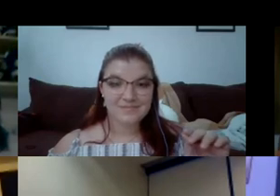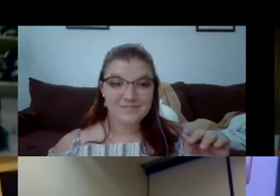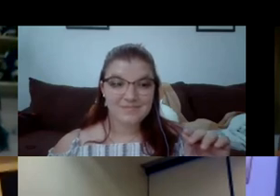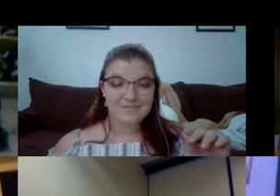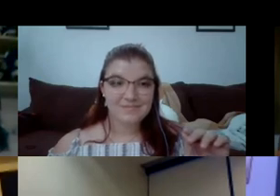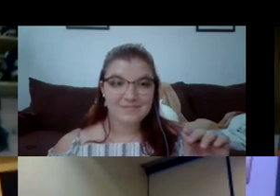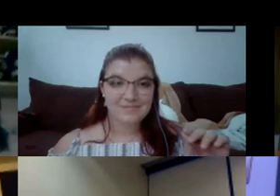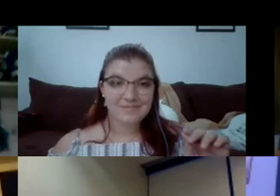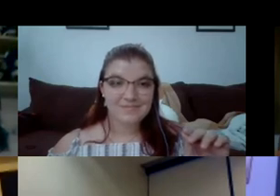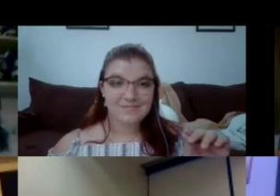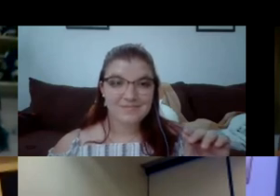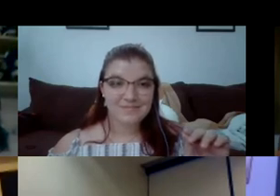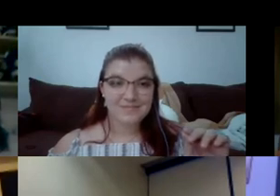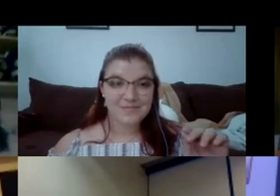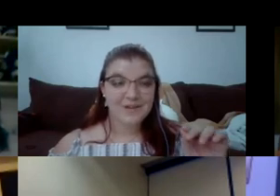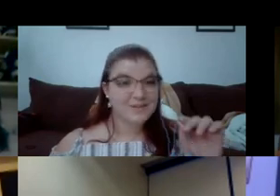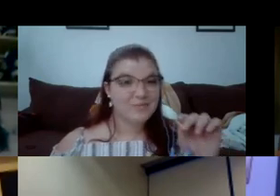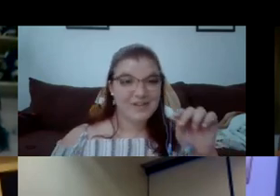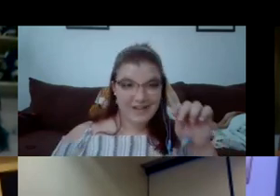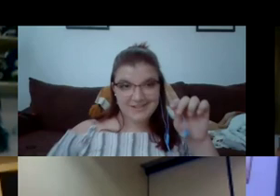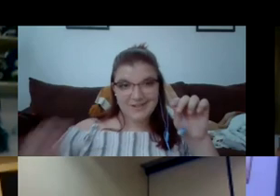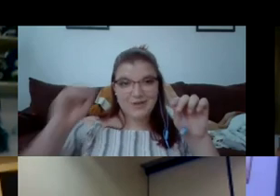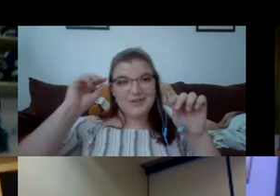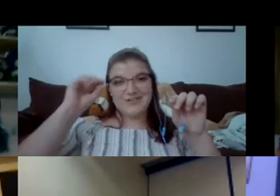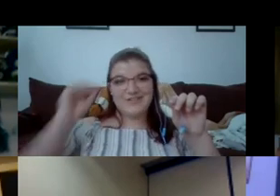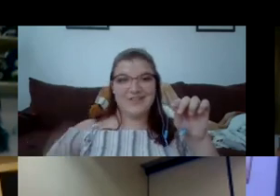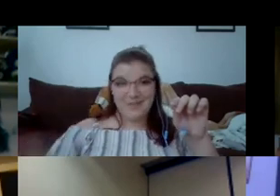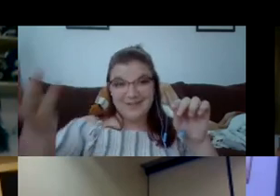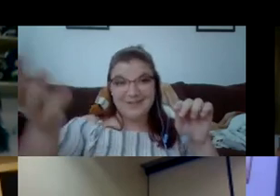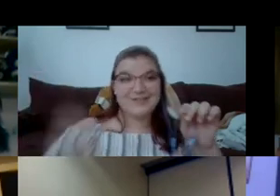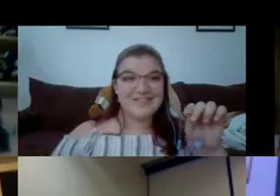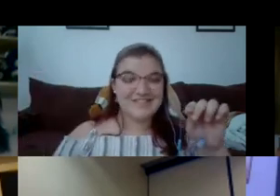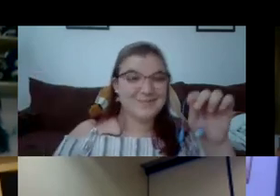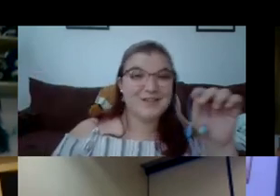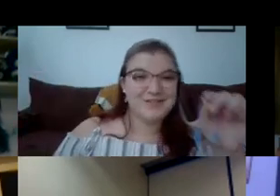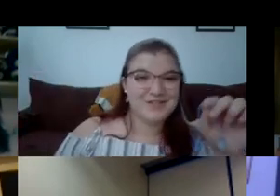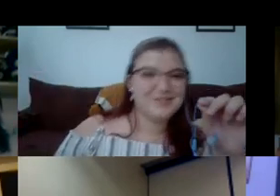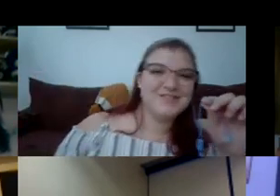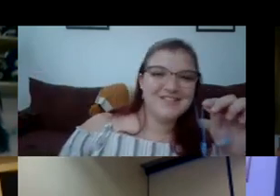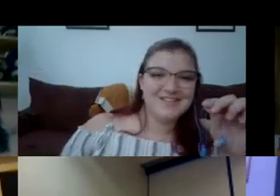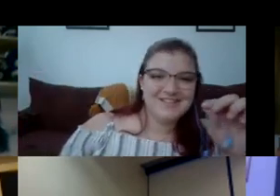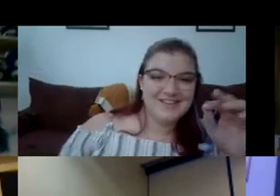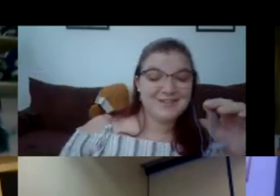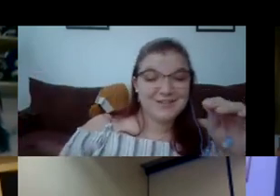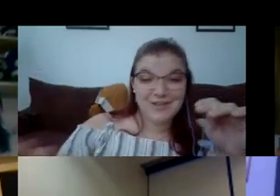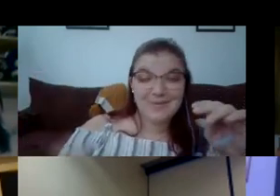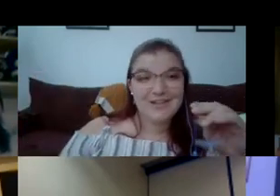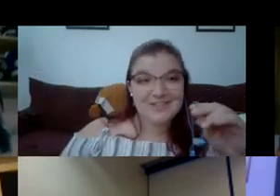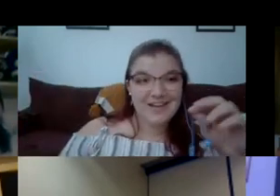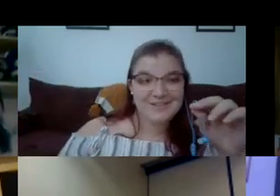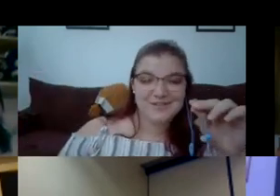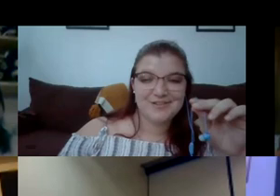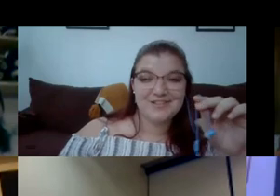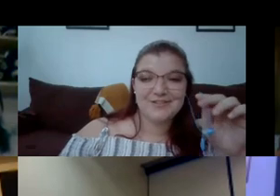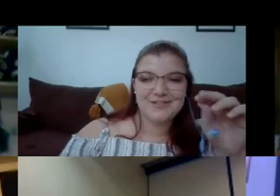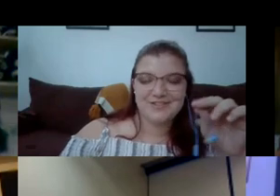research, making use of the archives. There are some fantastic oral histories done by Dr. Leslie himself too, that Dr. Kramer actually